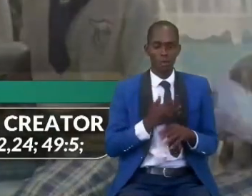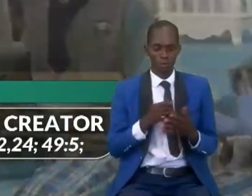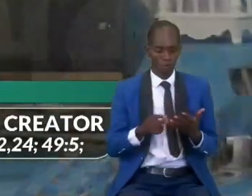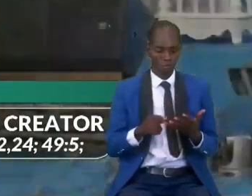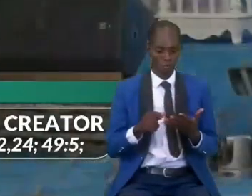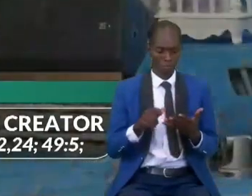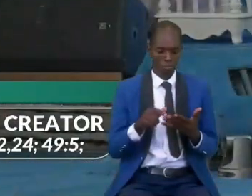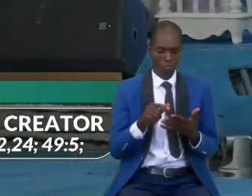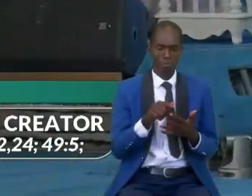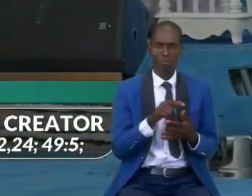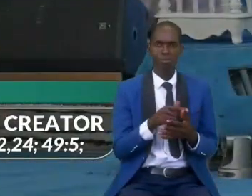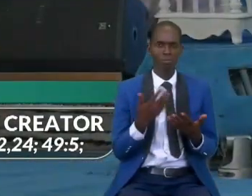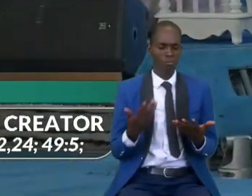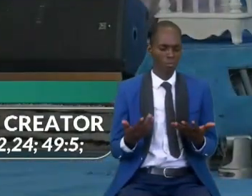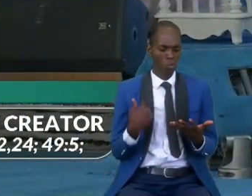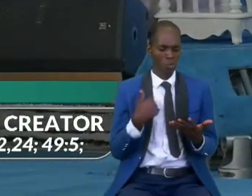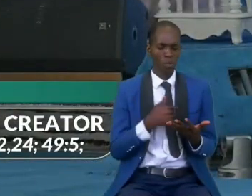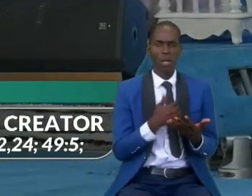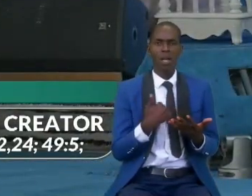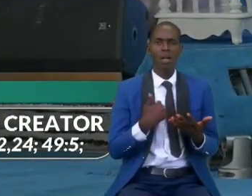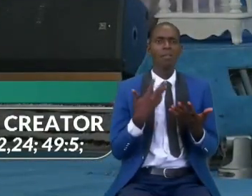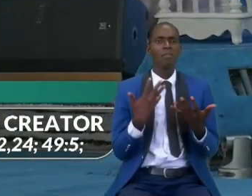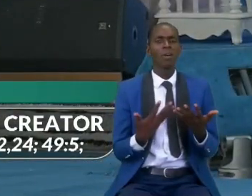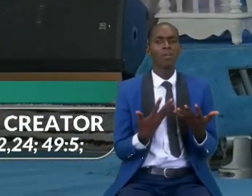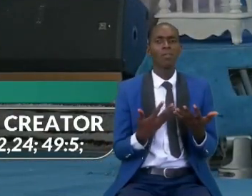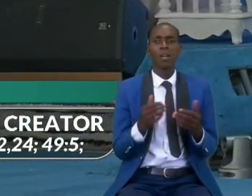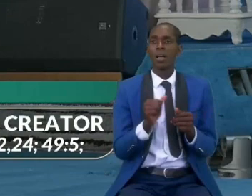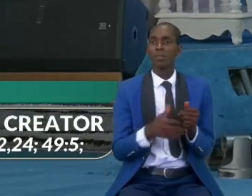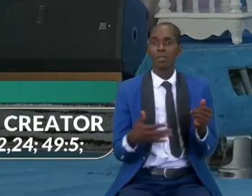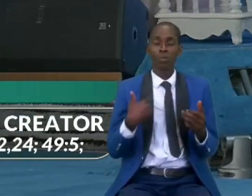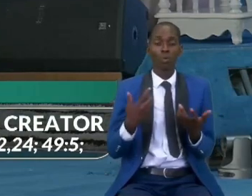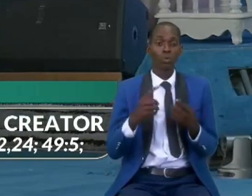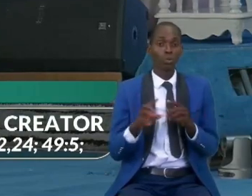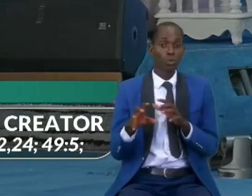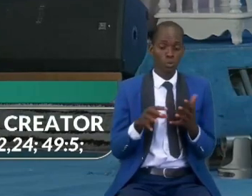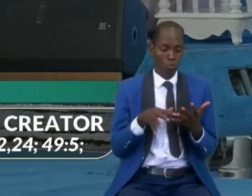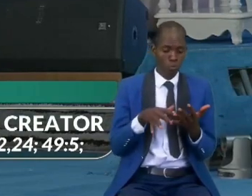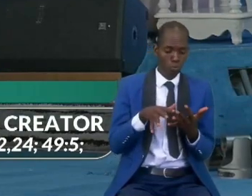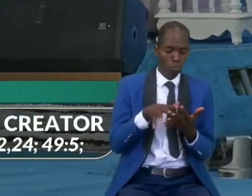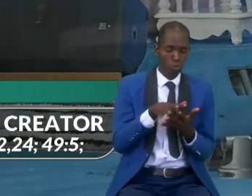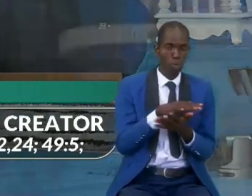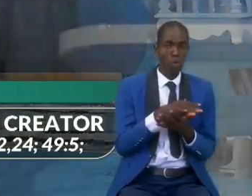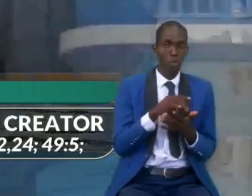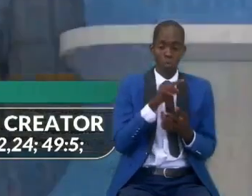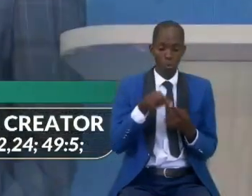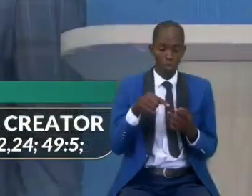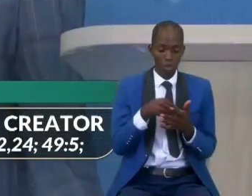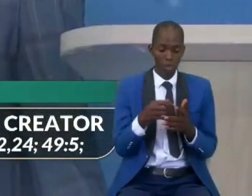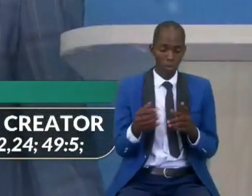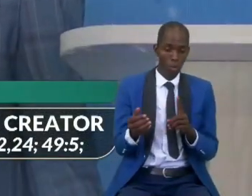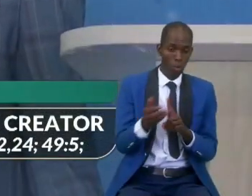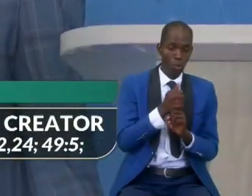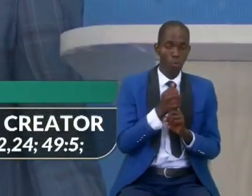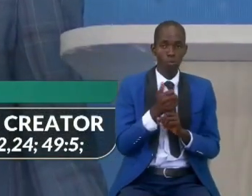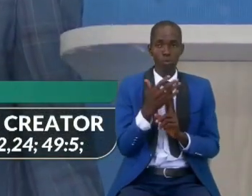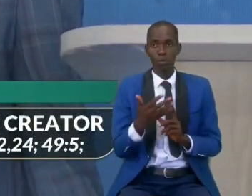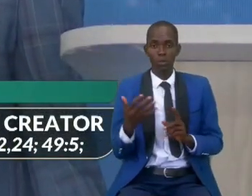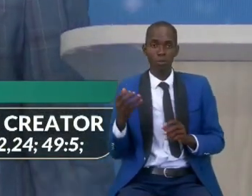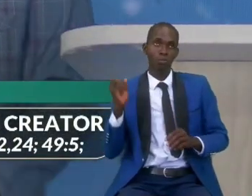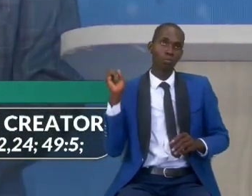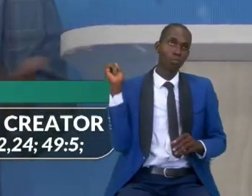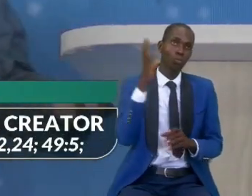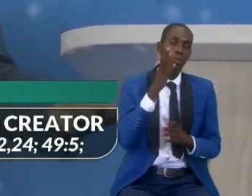these fingers will do. Hold something, pick something, throw something, whatever. Five, you